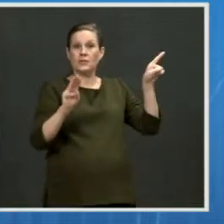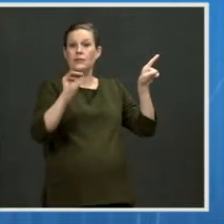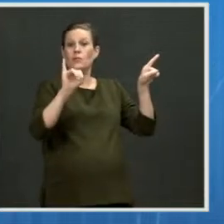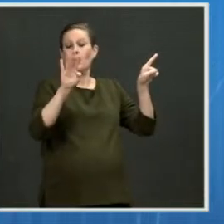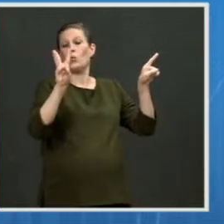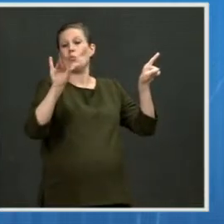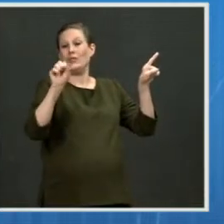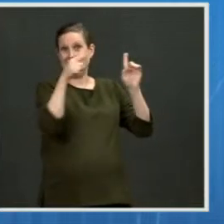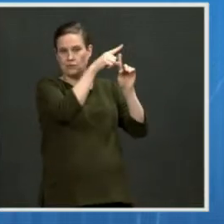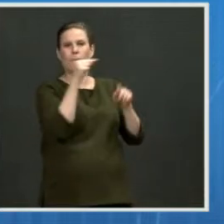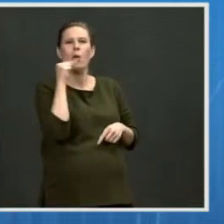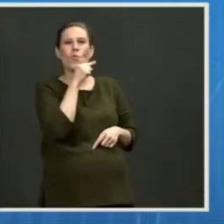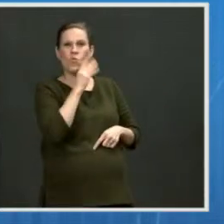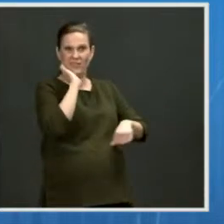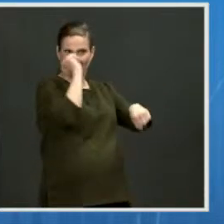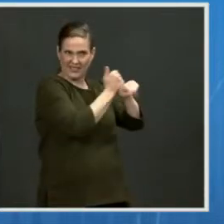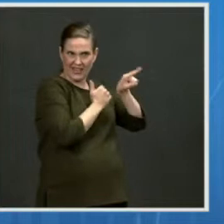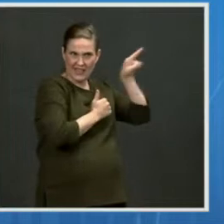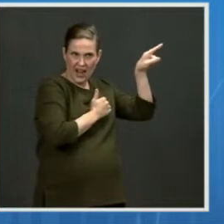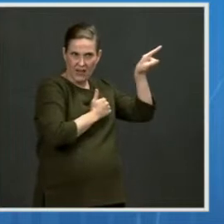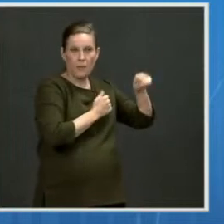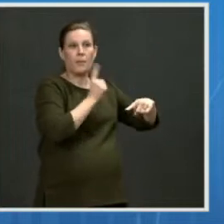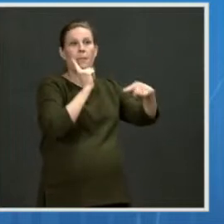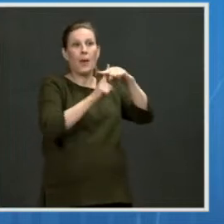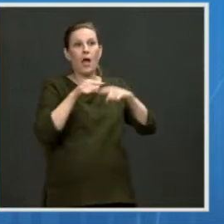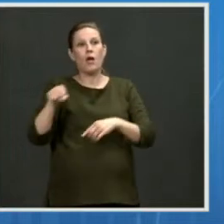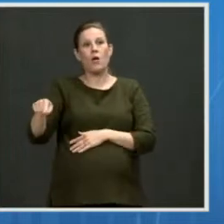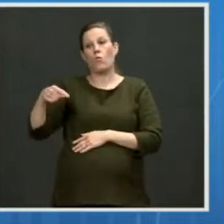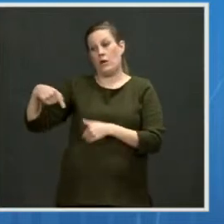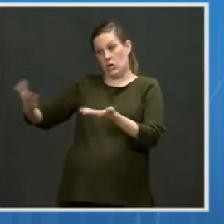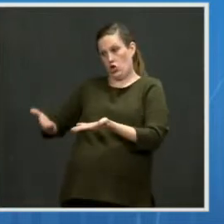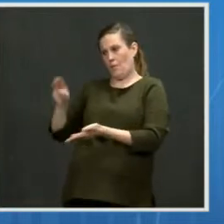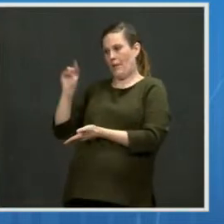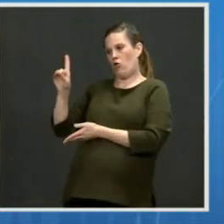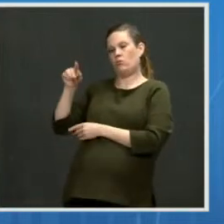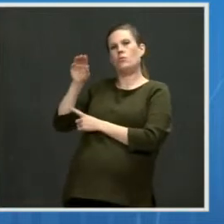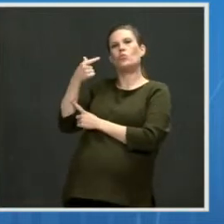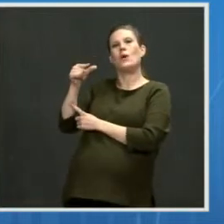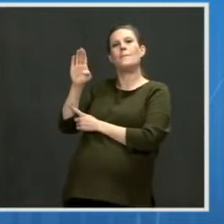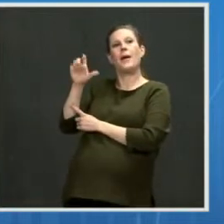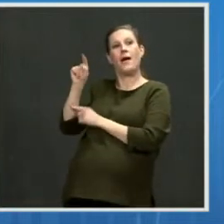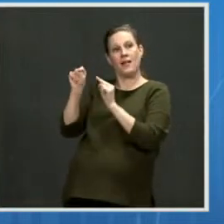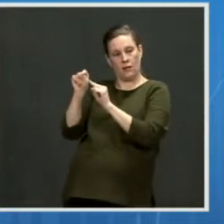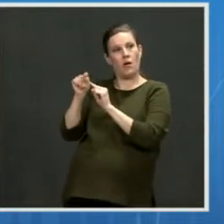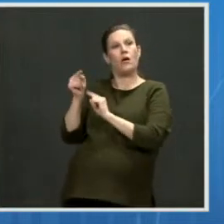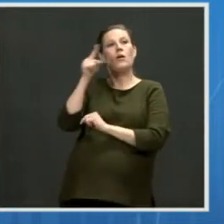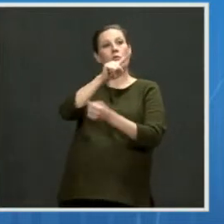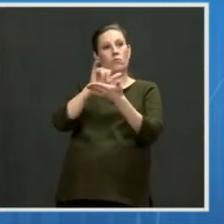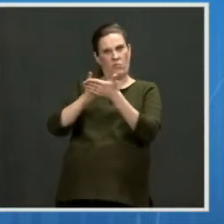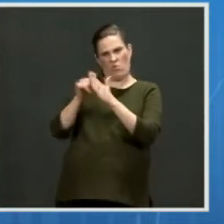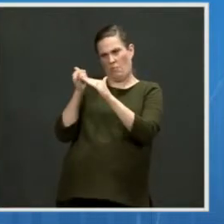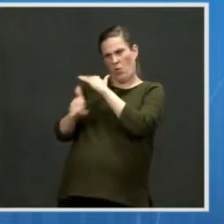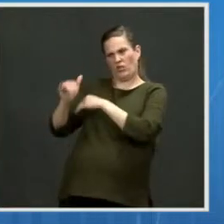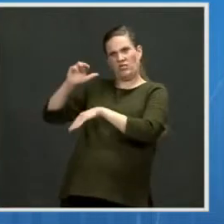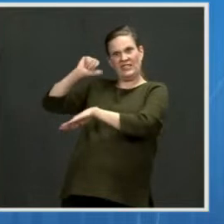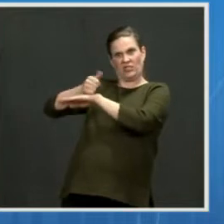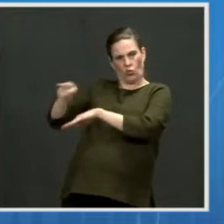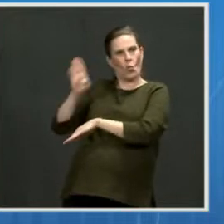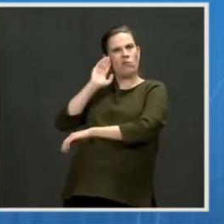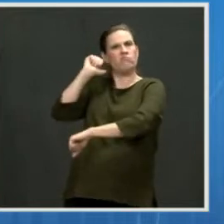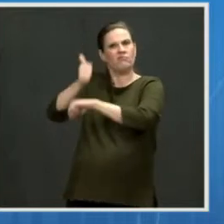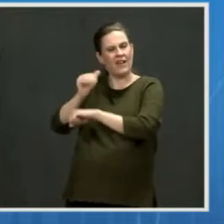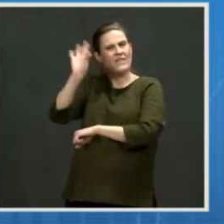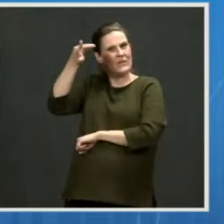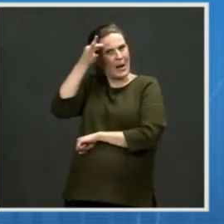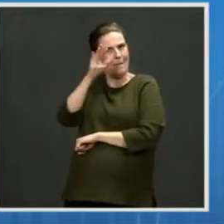Greenbelt, Maryland, at the Greenbelt Metro Station. Each of these sites is the first federally run mass vaccination site in its